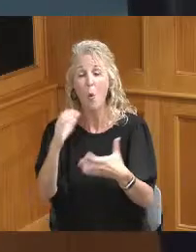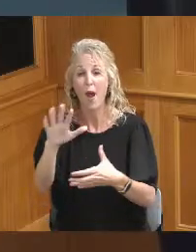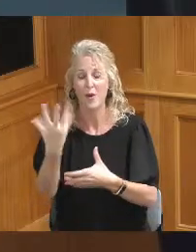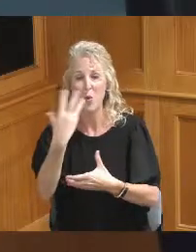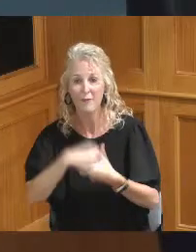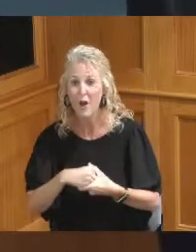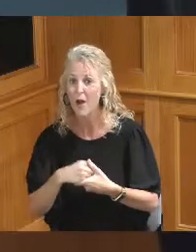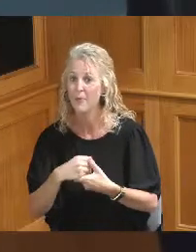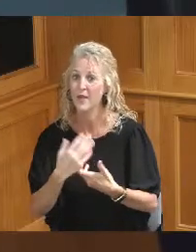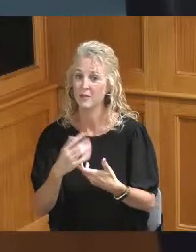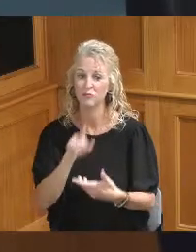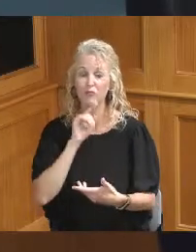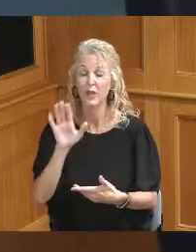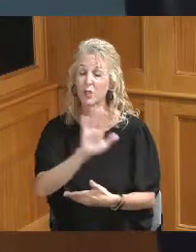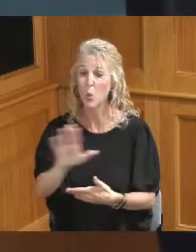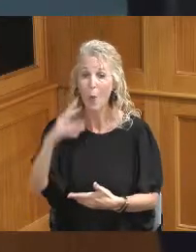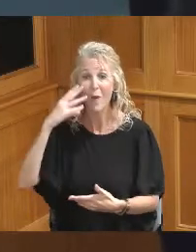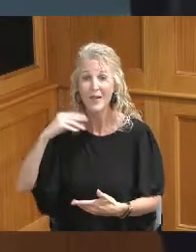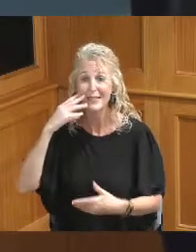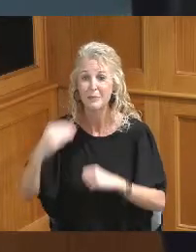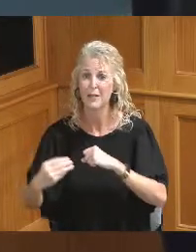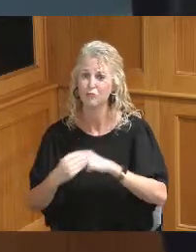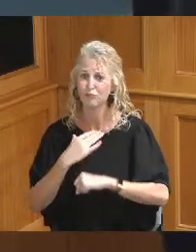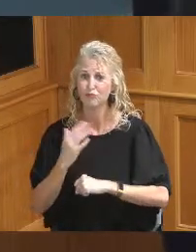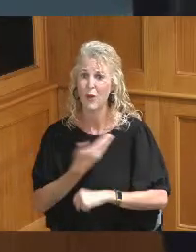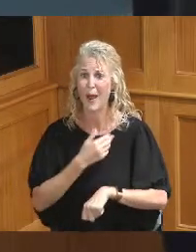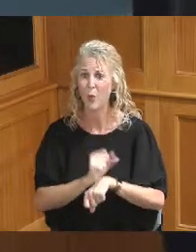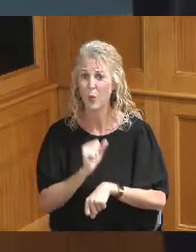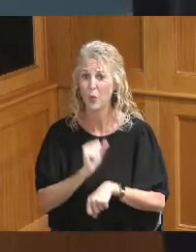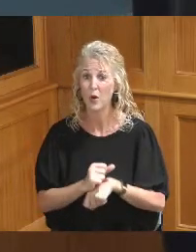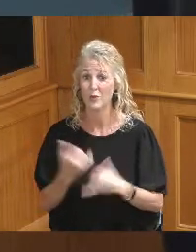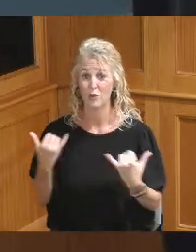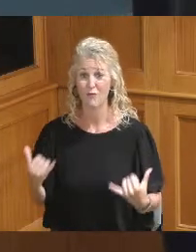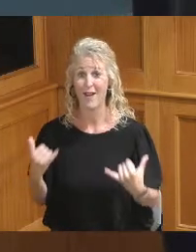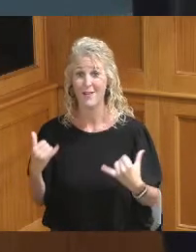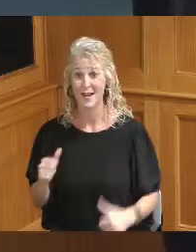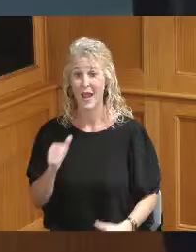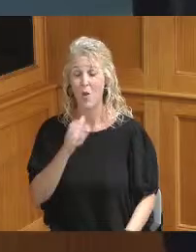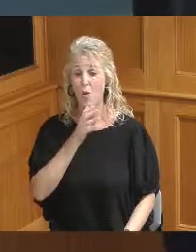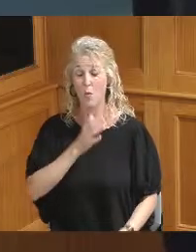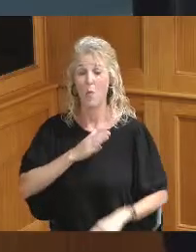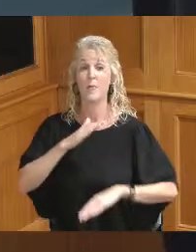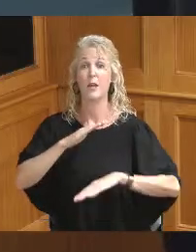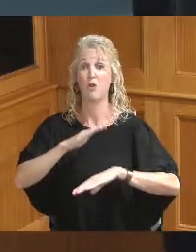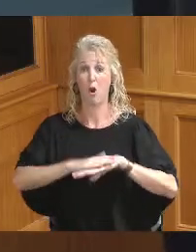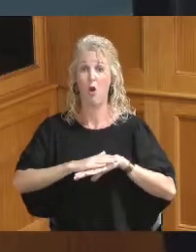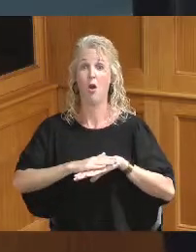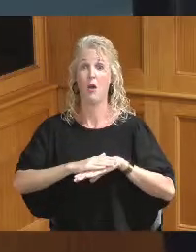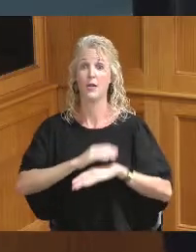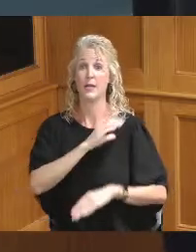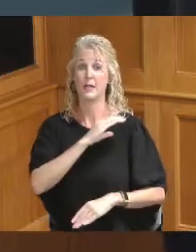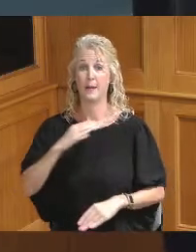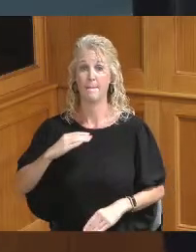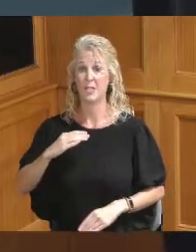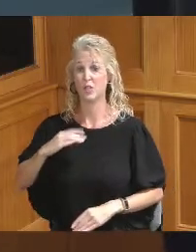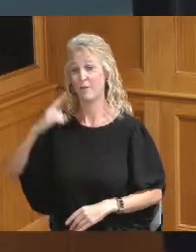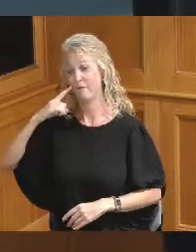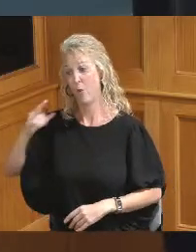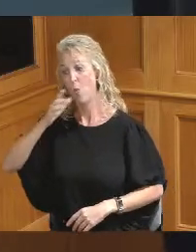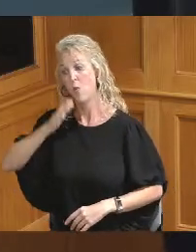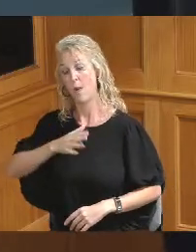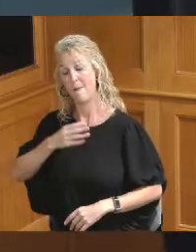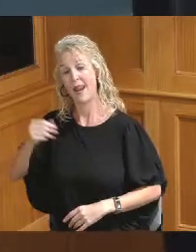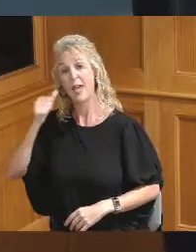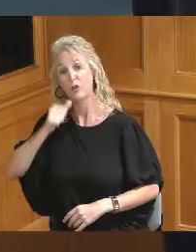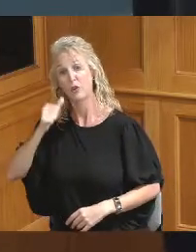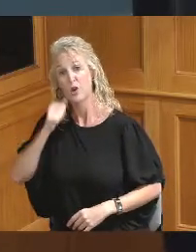inform how we do our work. It is critically important. We've got a woman on the Commission on Women and Girls who experienced homelessness, and prior to